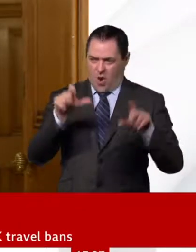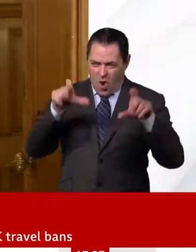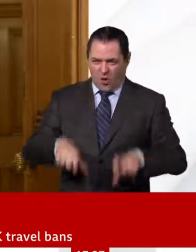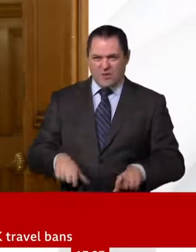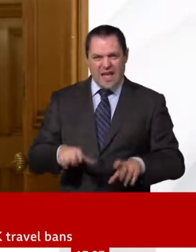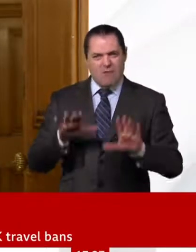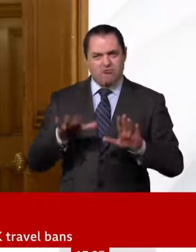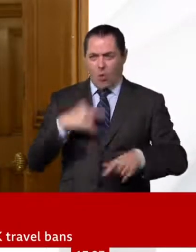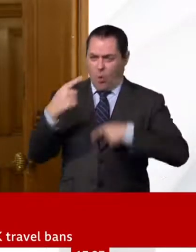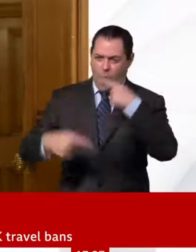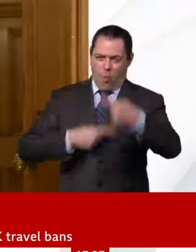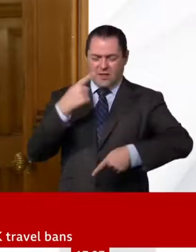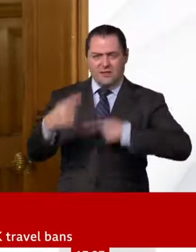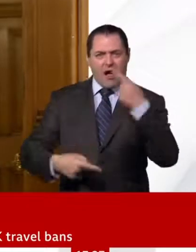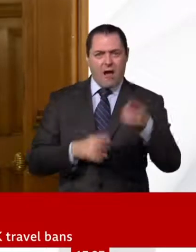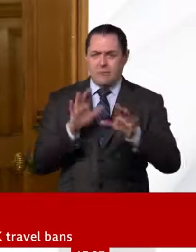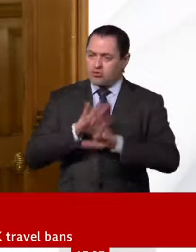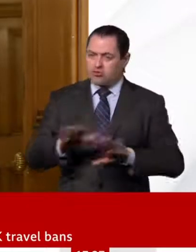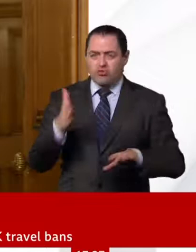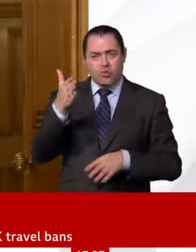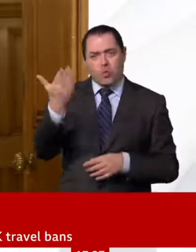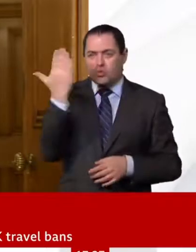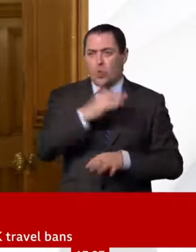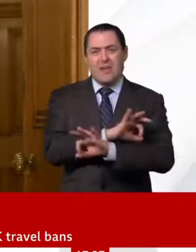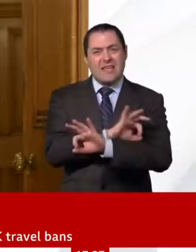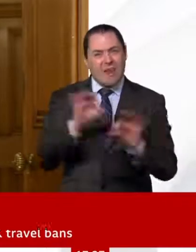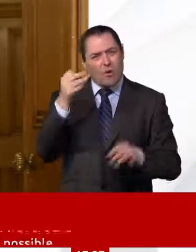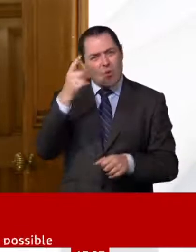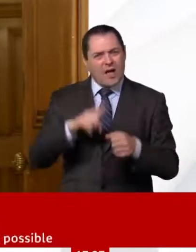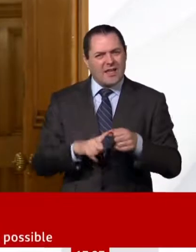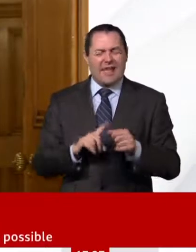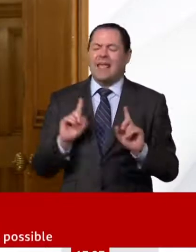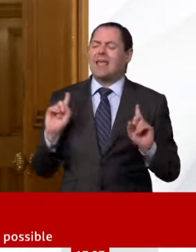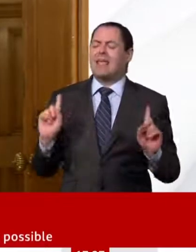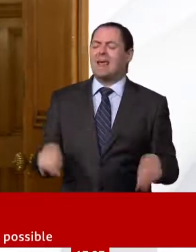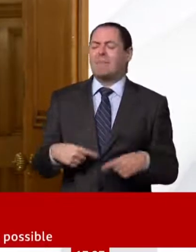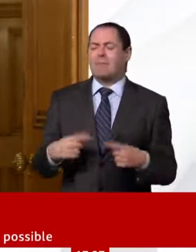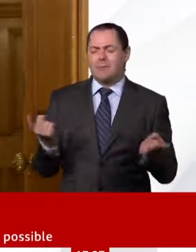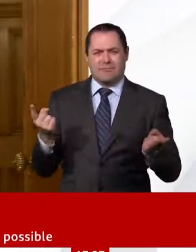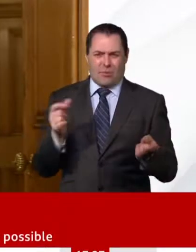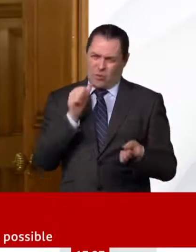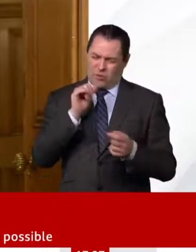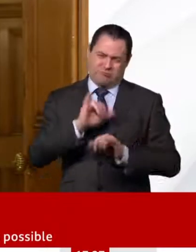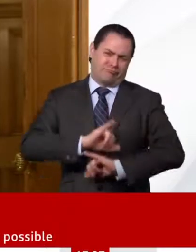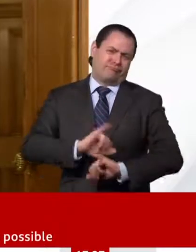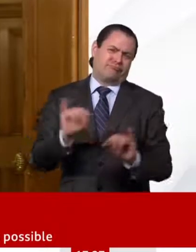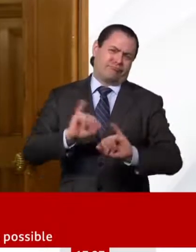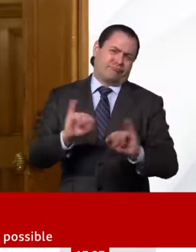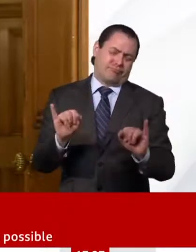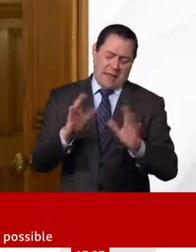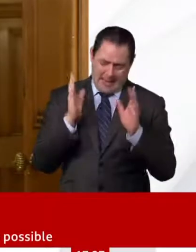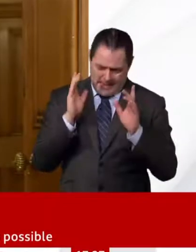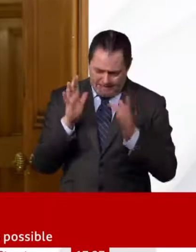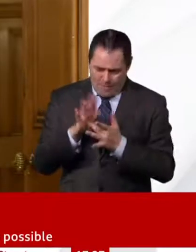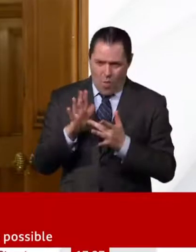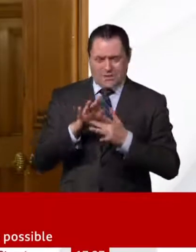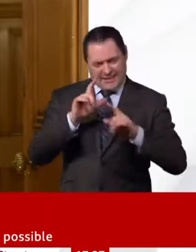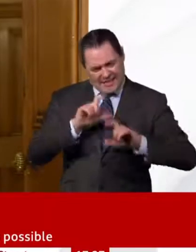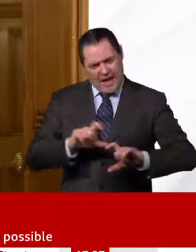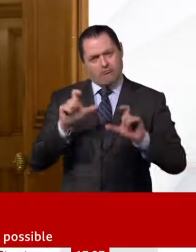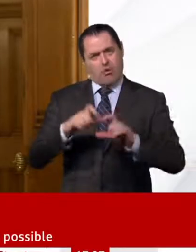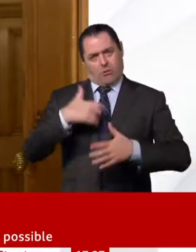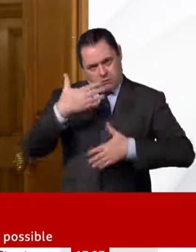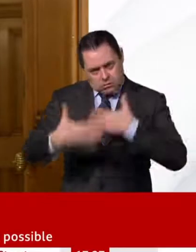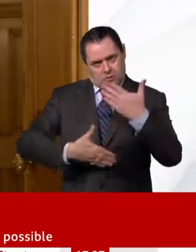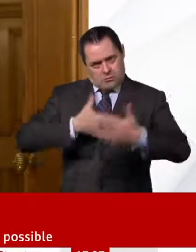or kept kids out of school for the best part of a year. And I think that would have been really disastrous. And it was very, very important to keep moving forward as